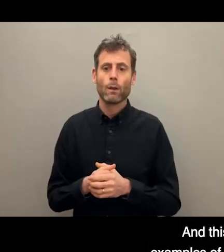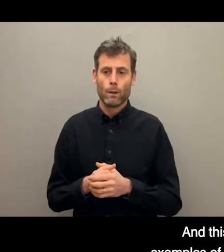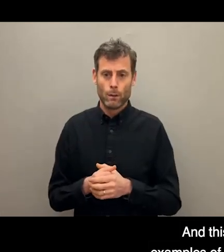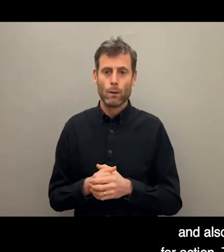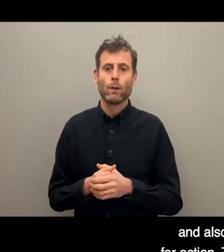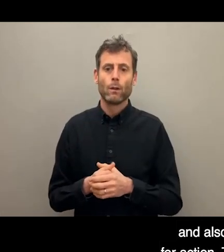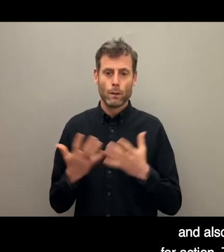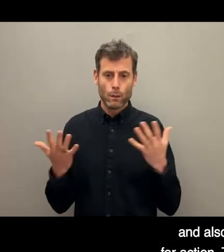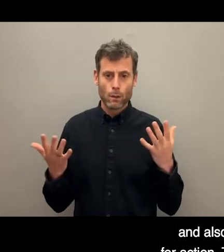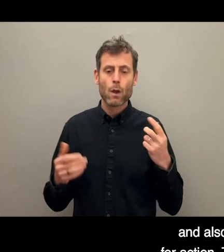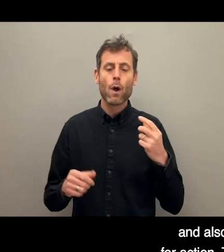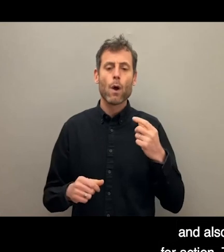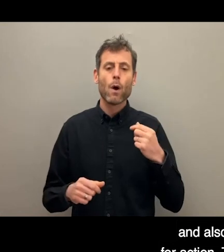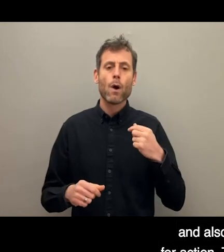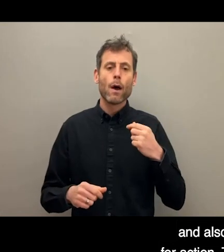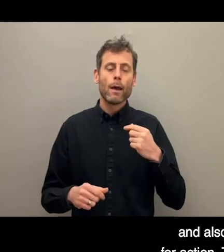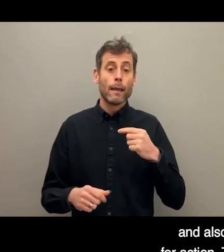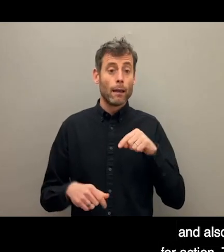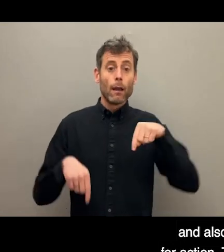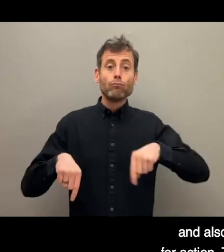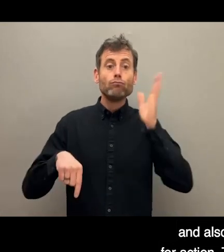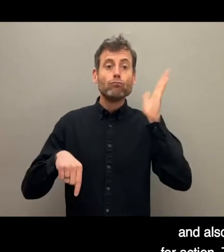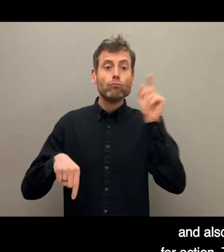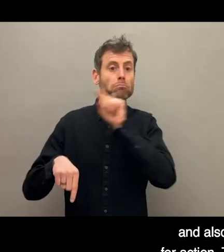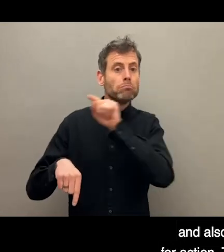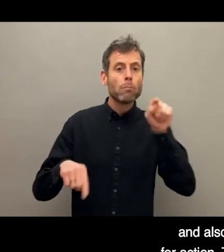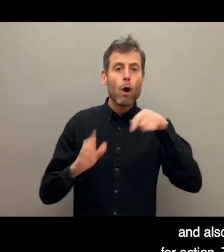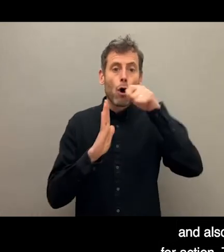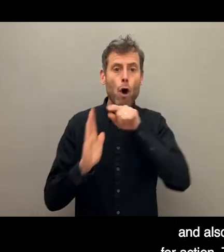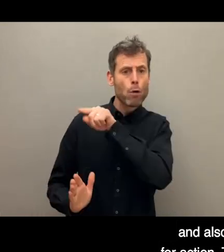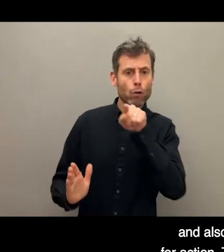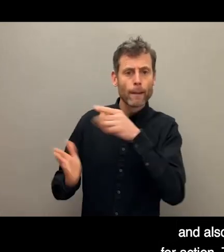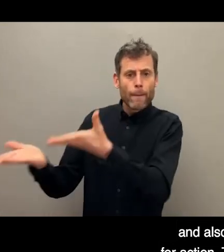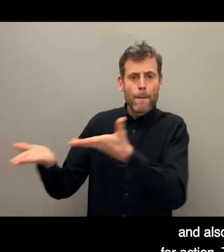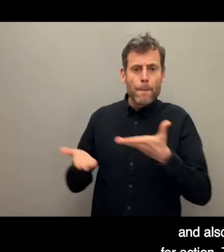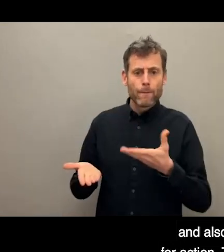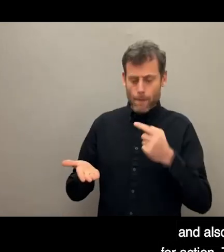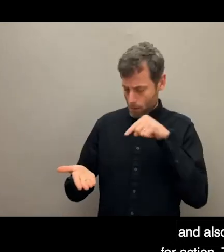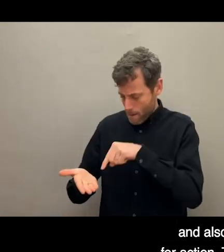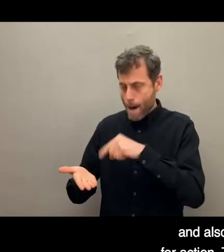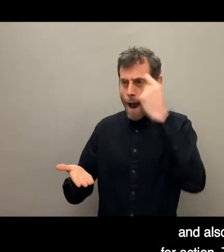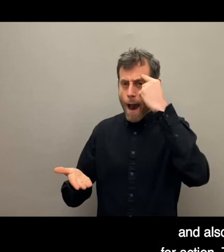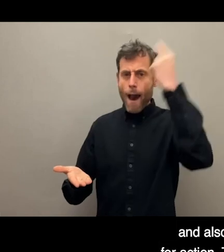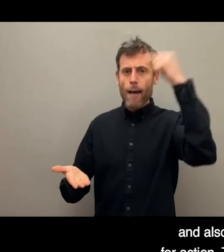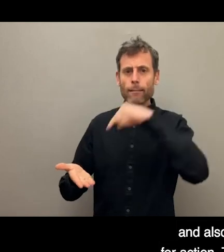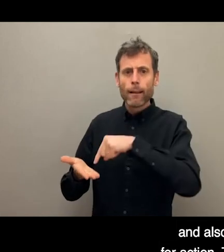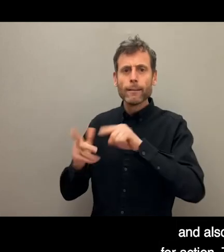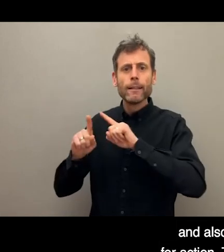different findings, and also some clear recommendations for action. There seems to be a